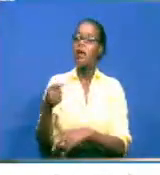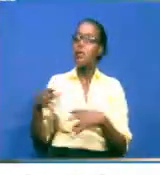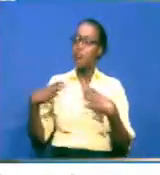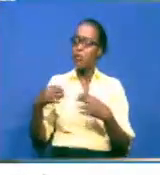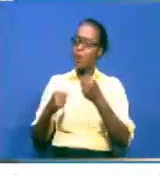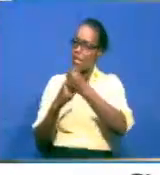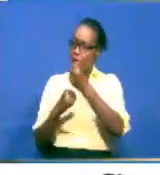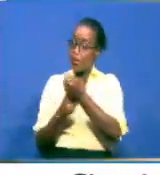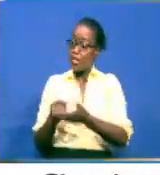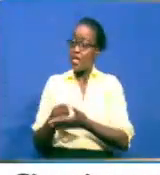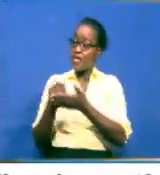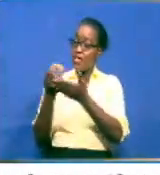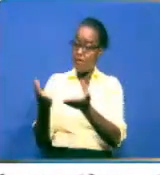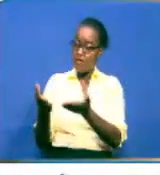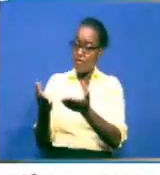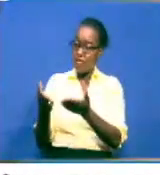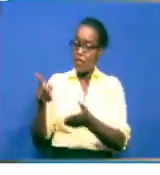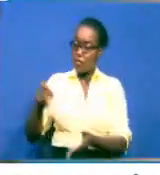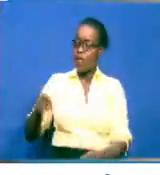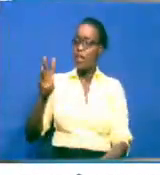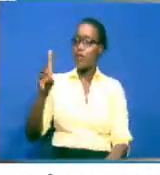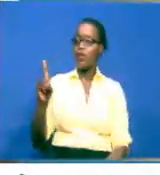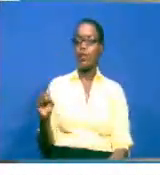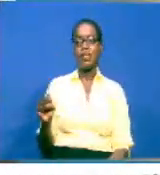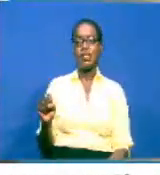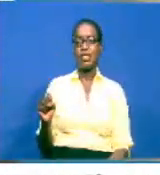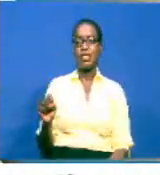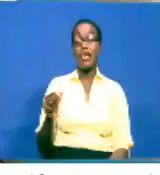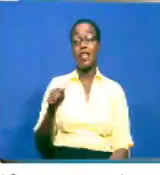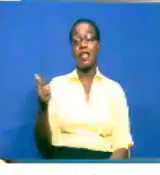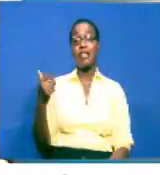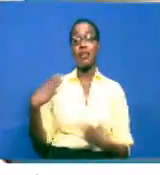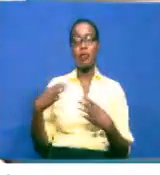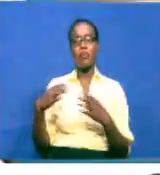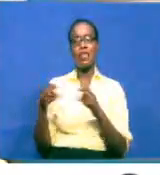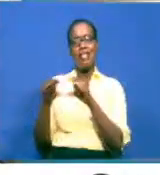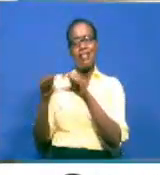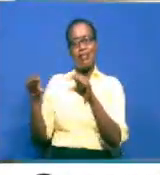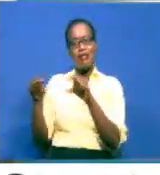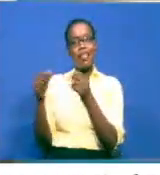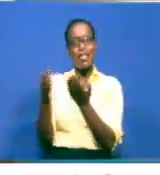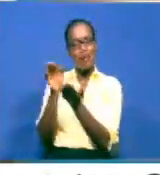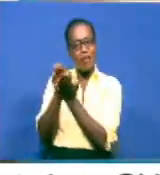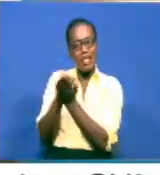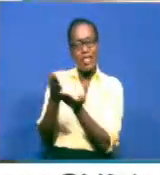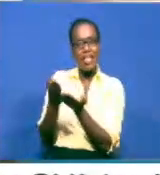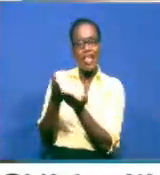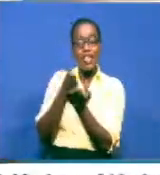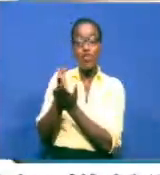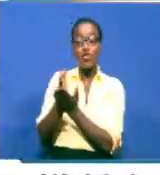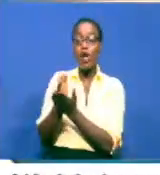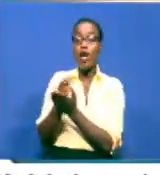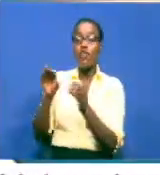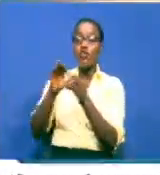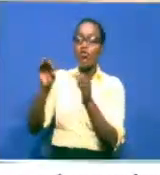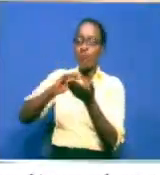support to persons with disabilities and other people, in the package they give, they should ensure that there's soap in